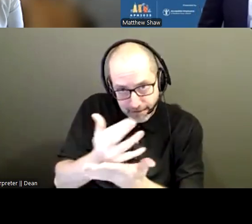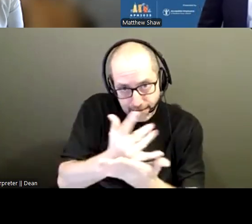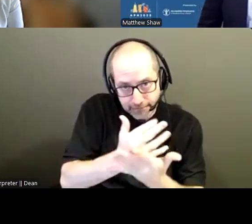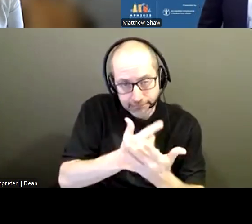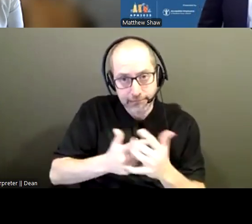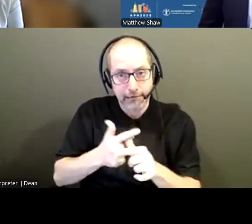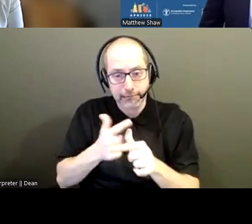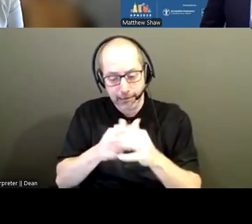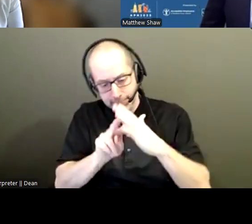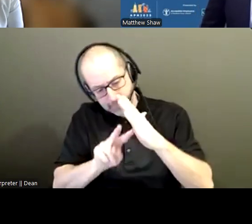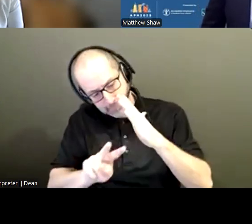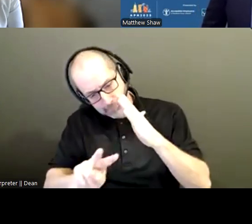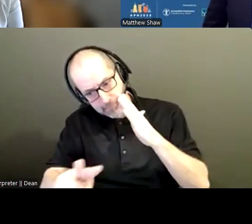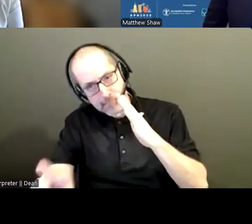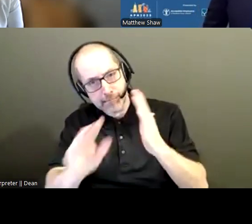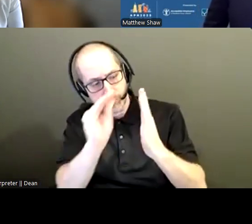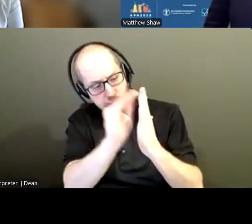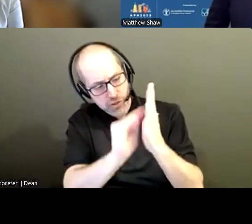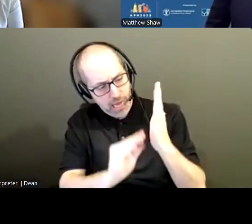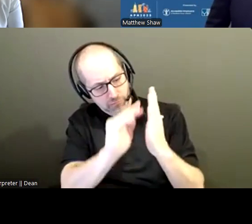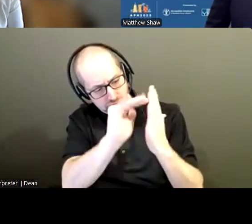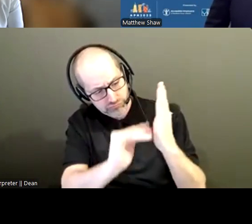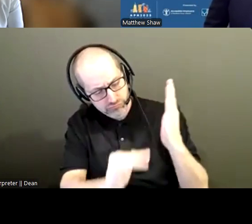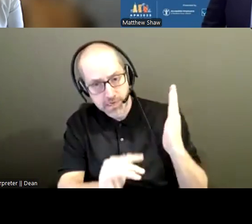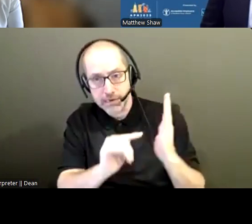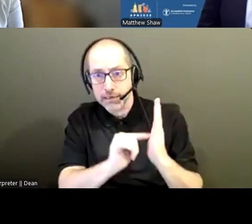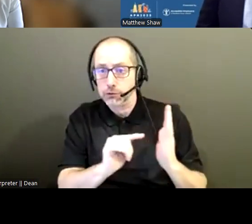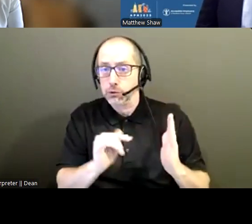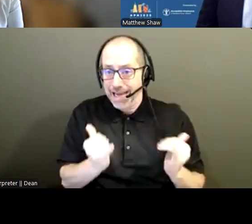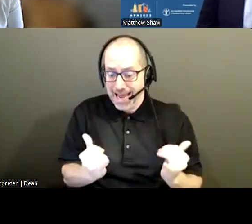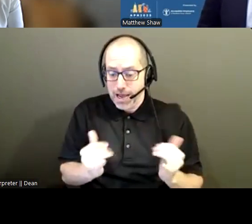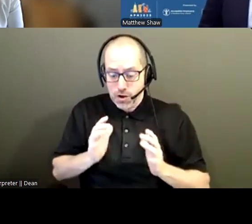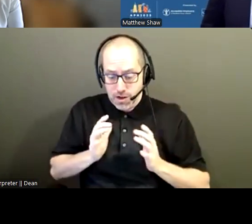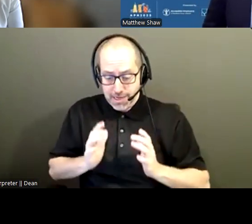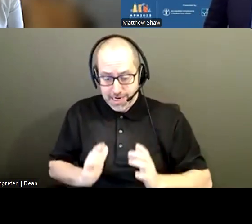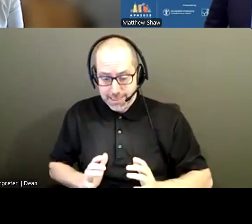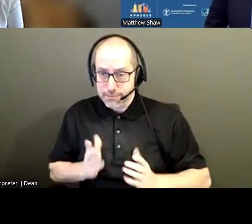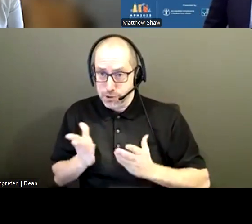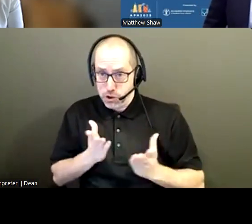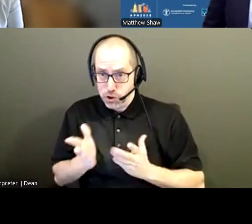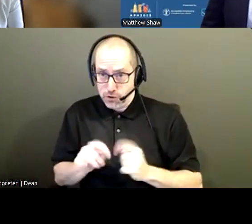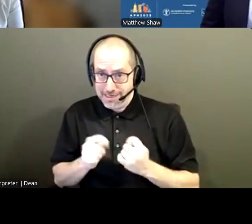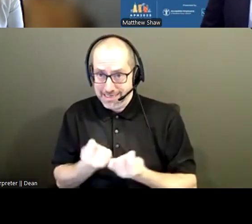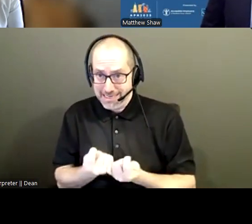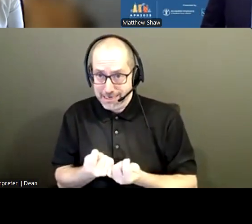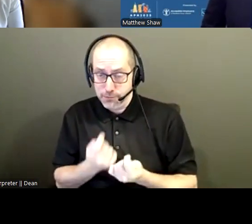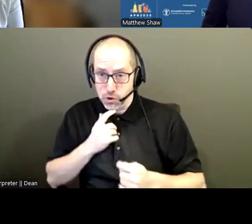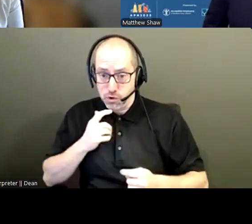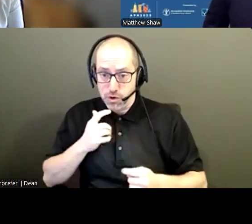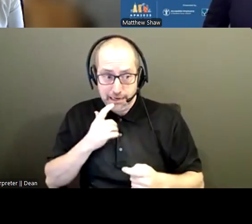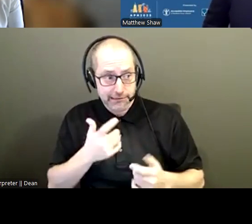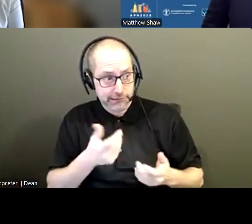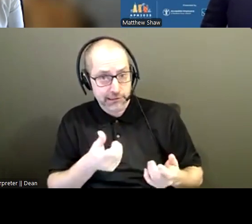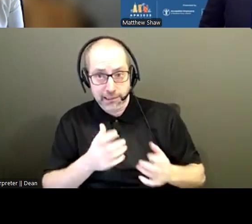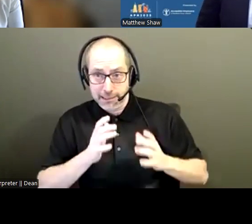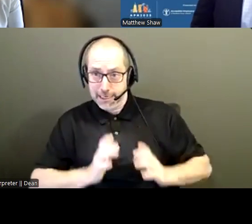then the customer service team that's handling the angry phone calls from the product are never going to